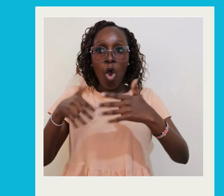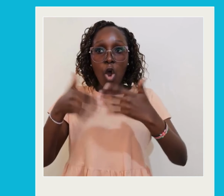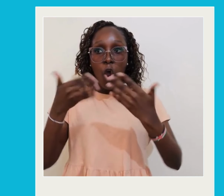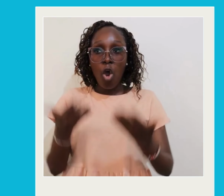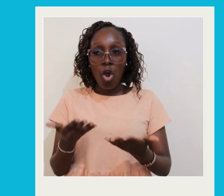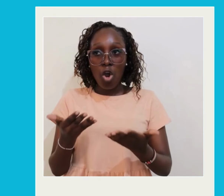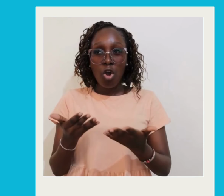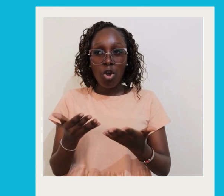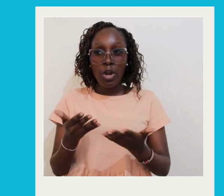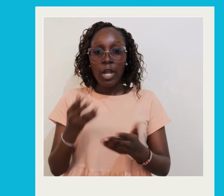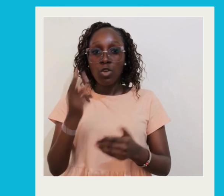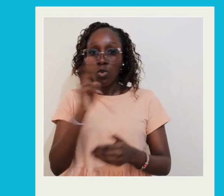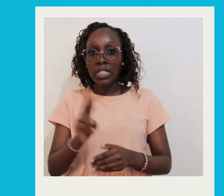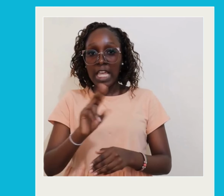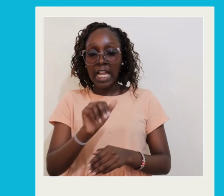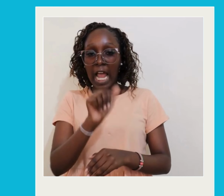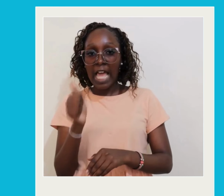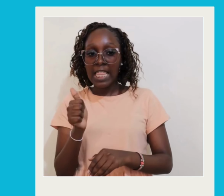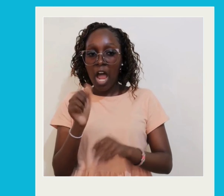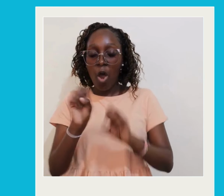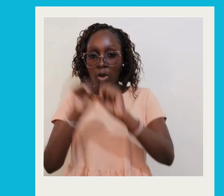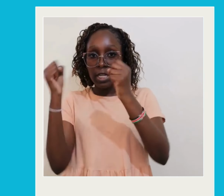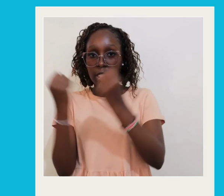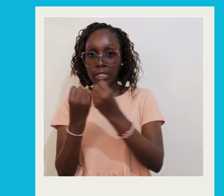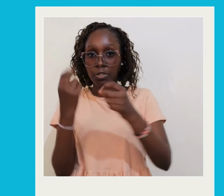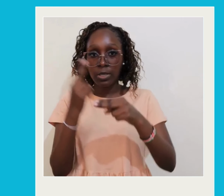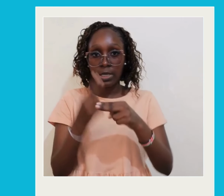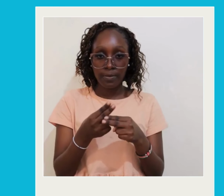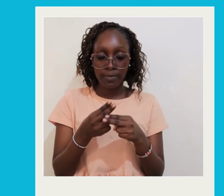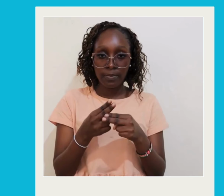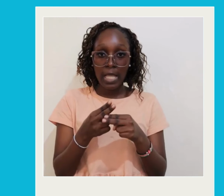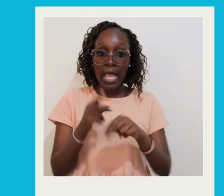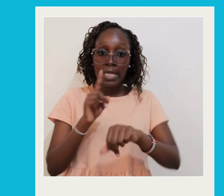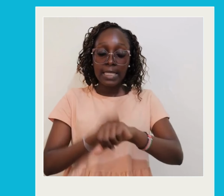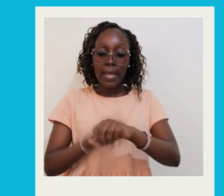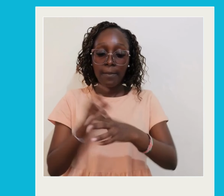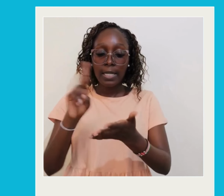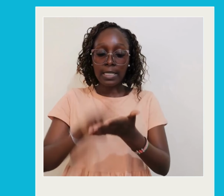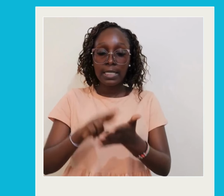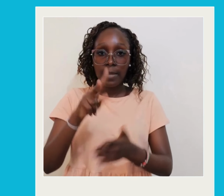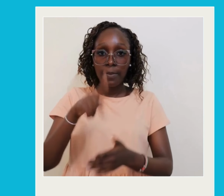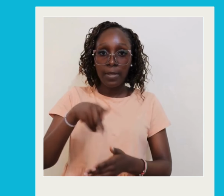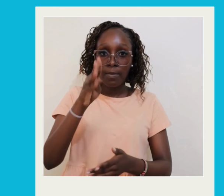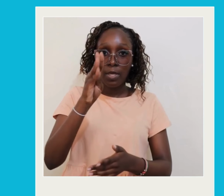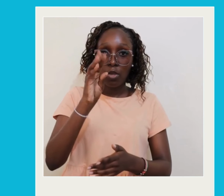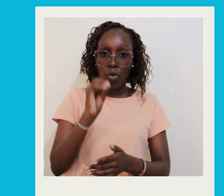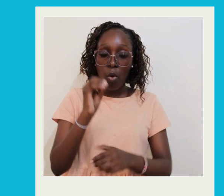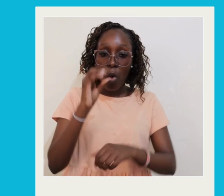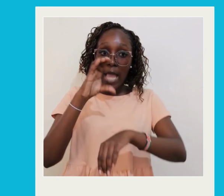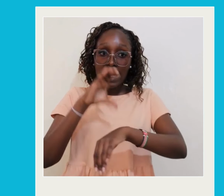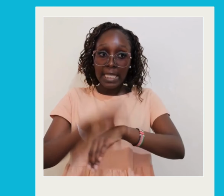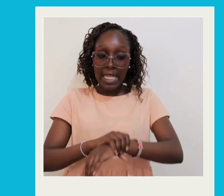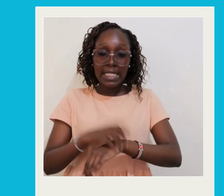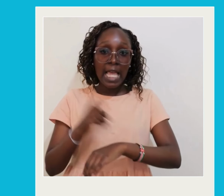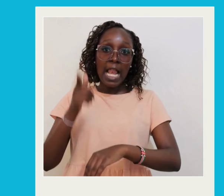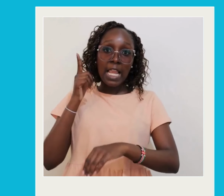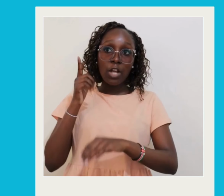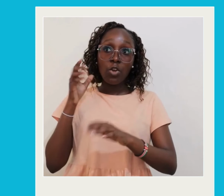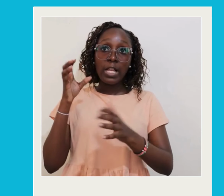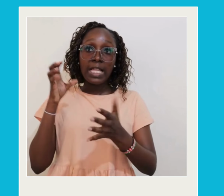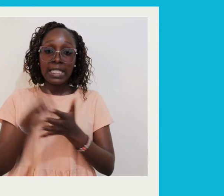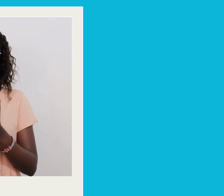PBO Act, false or misleading information, and misleading or a duplication of the organization